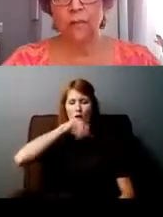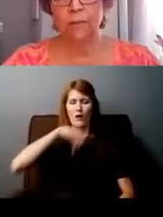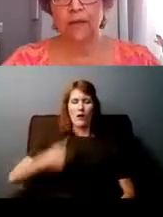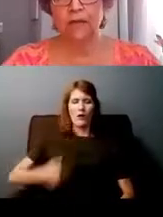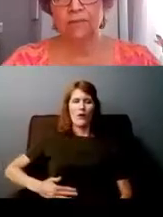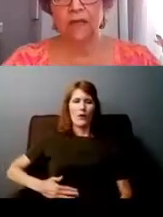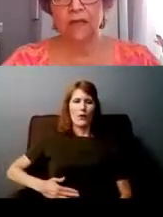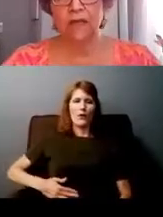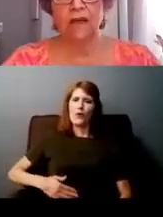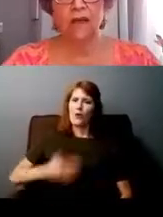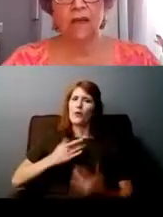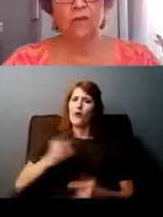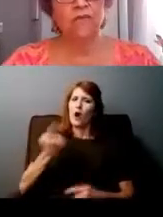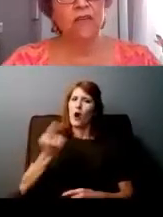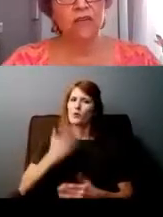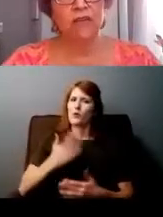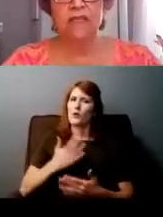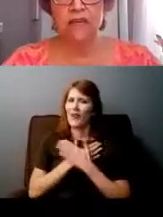little bit better.